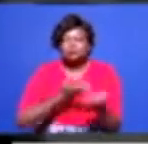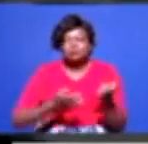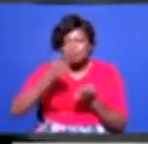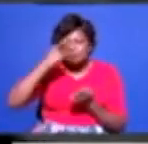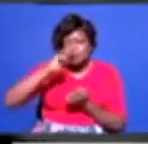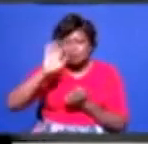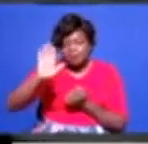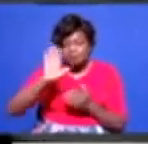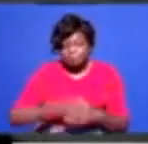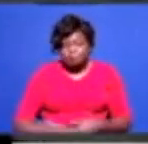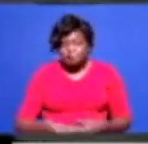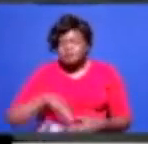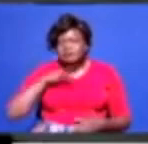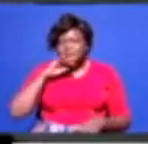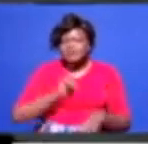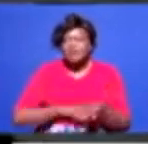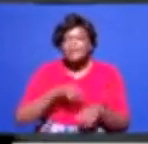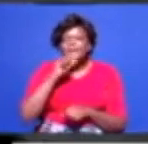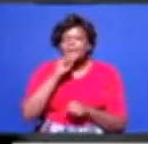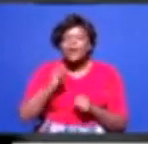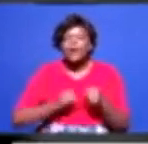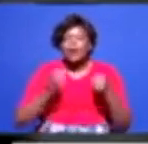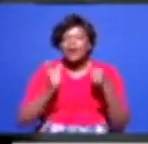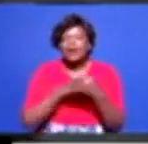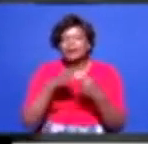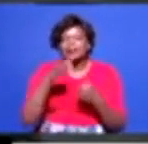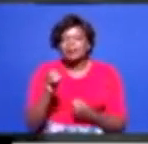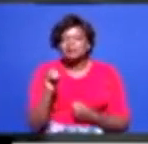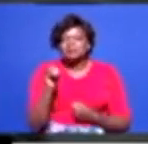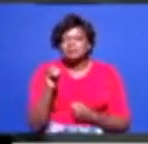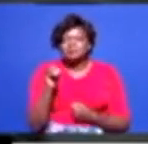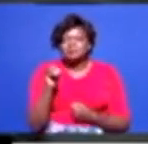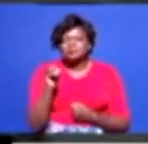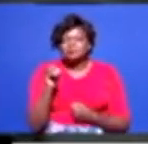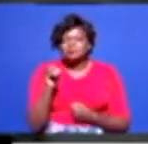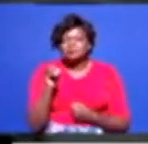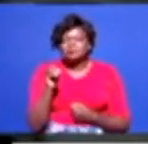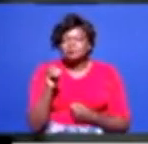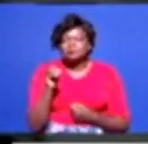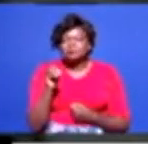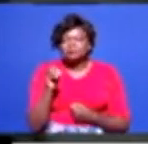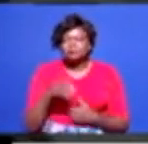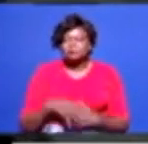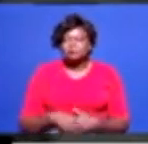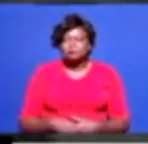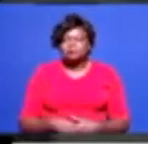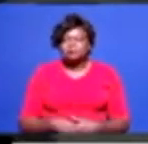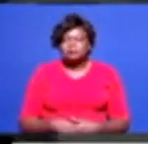Alifariki akiwa na umri wa miaka 90. Purity Museo, Darubini.